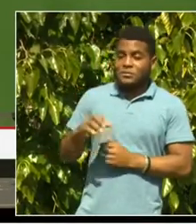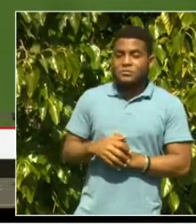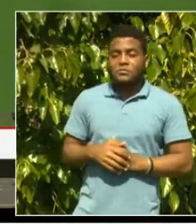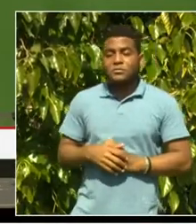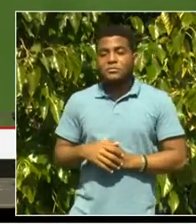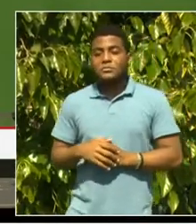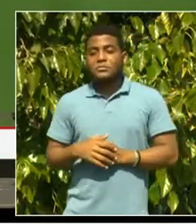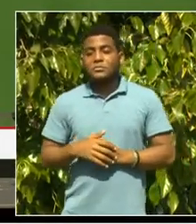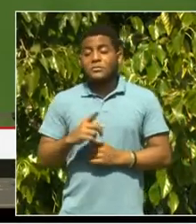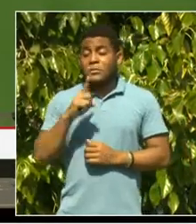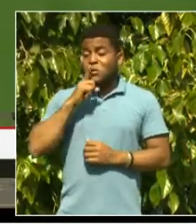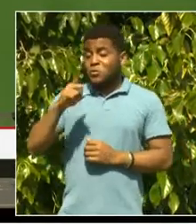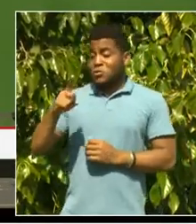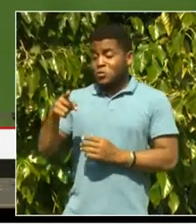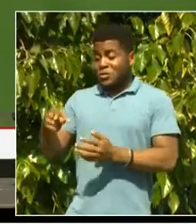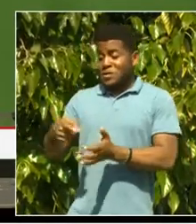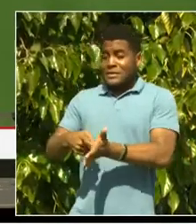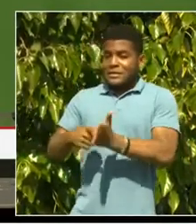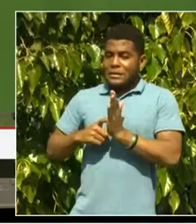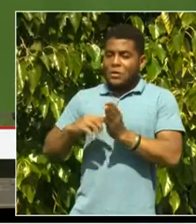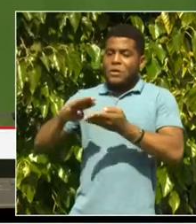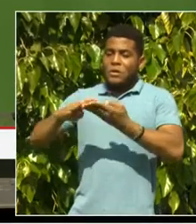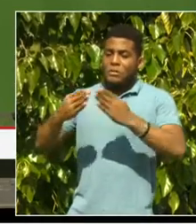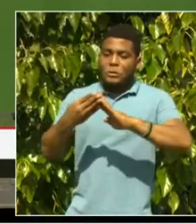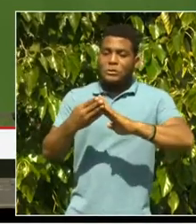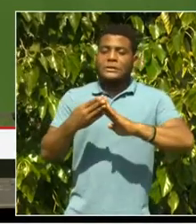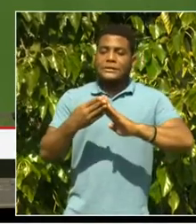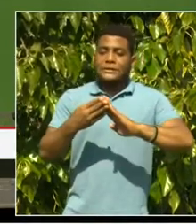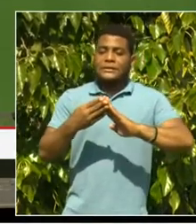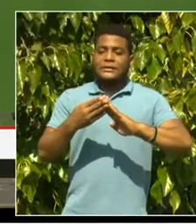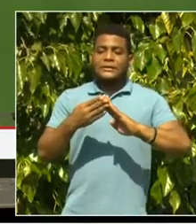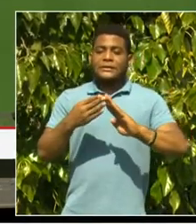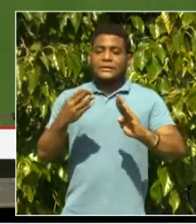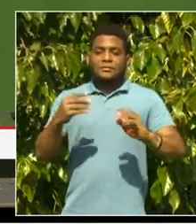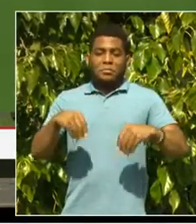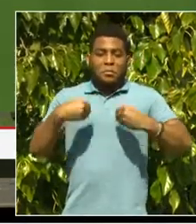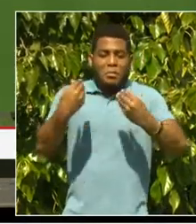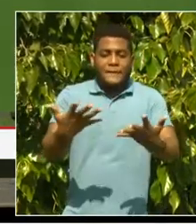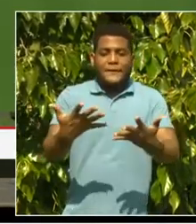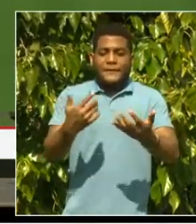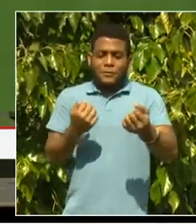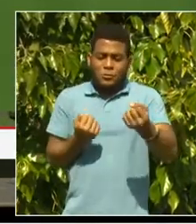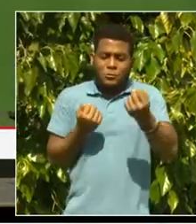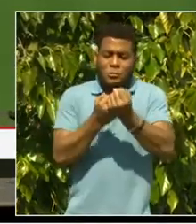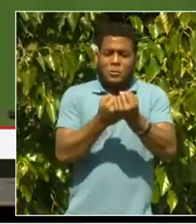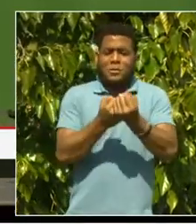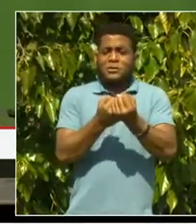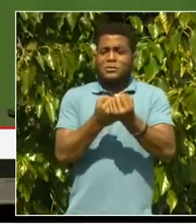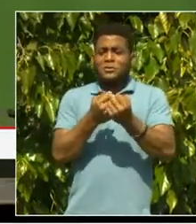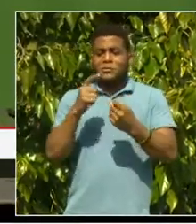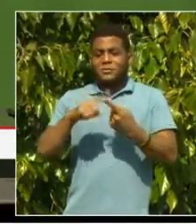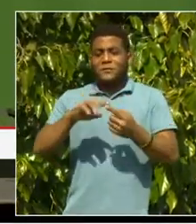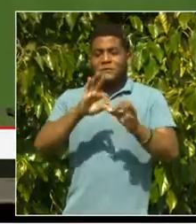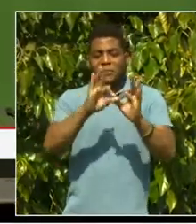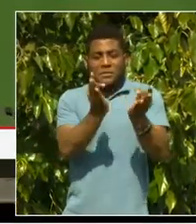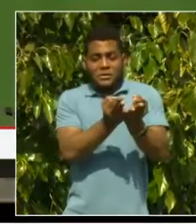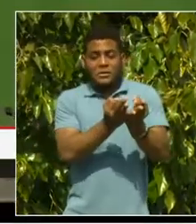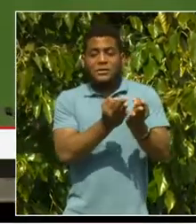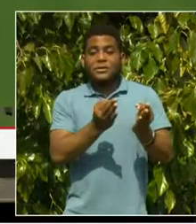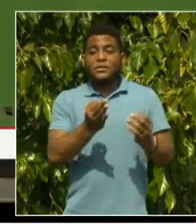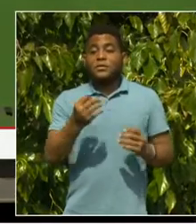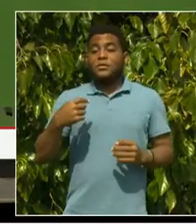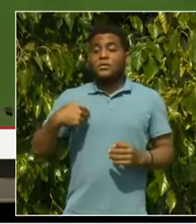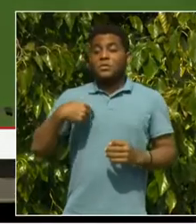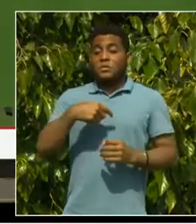both provide support to the community and ensure that we take action to